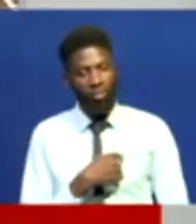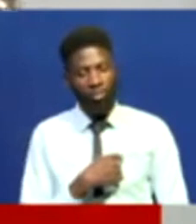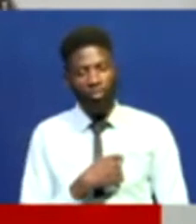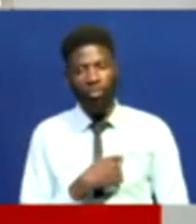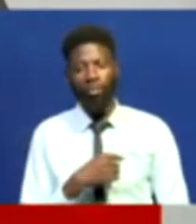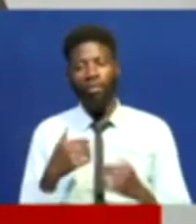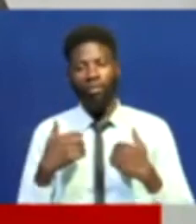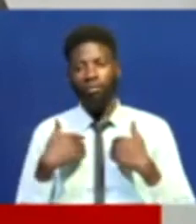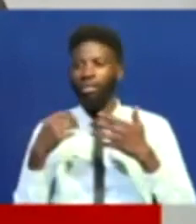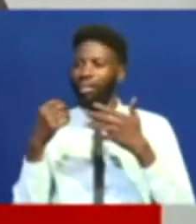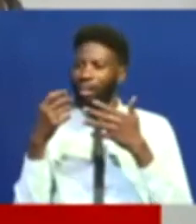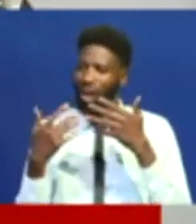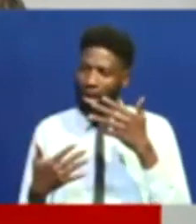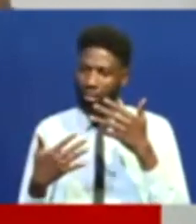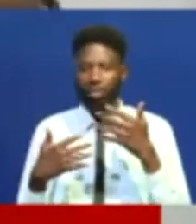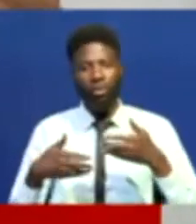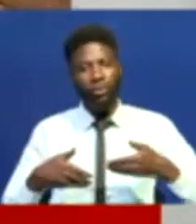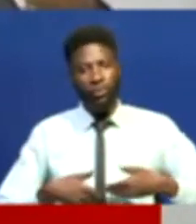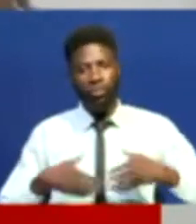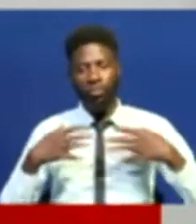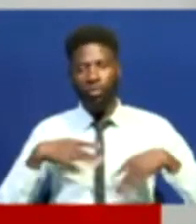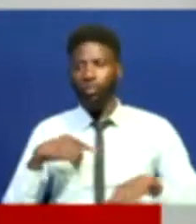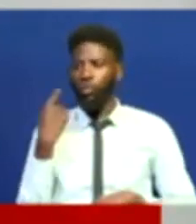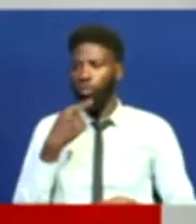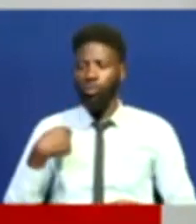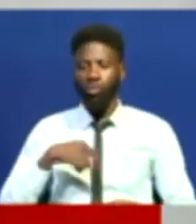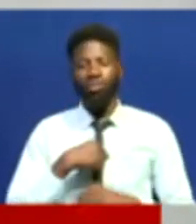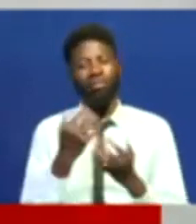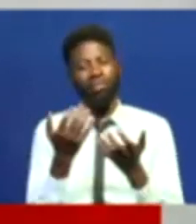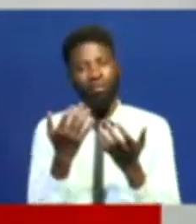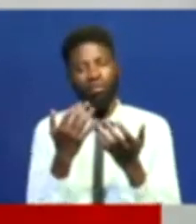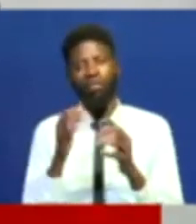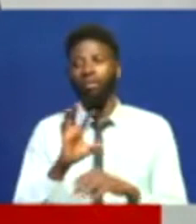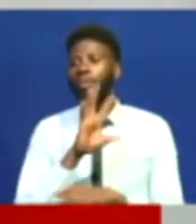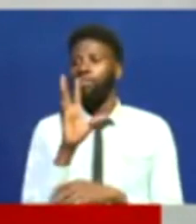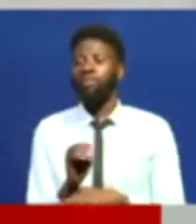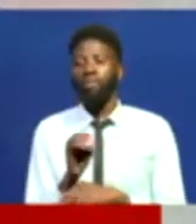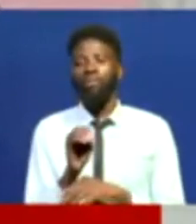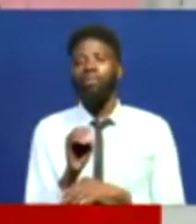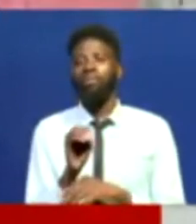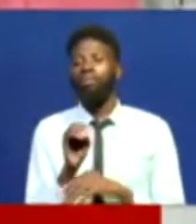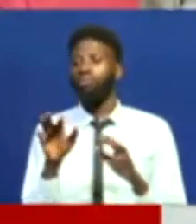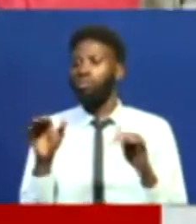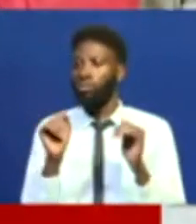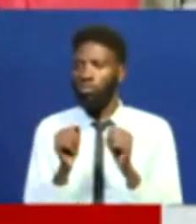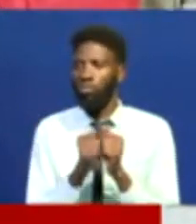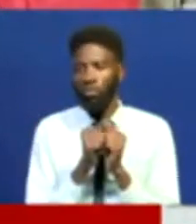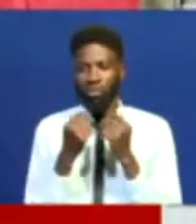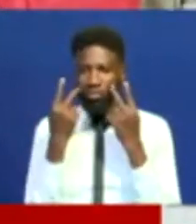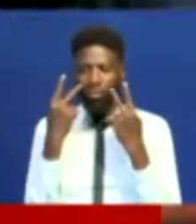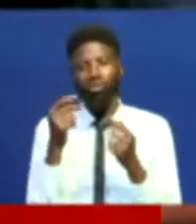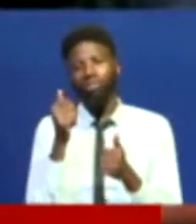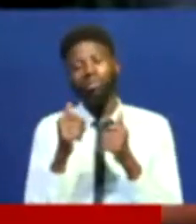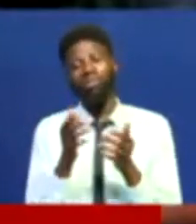a multitude of young people who we need to bring together as Africa to see what are the opportunities